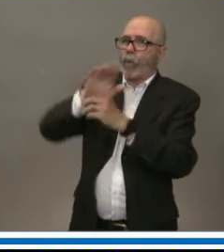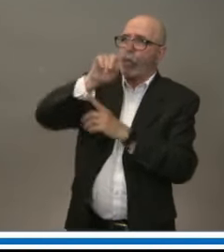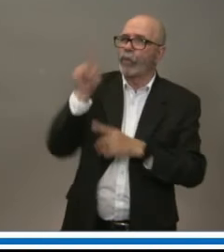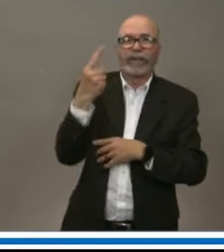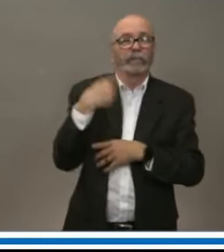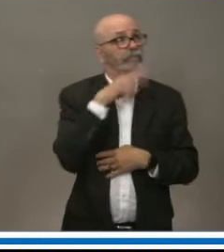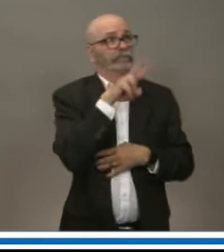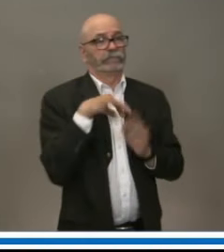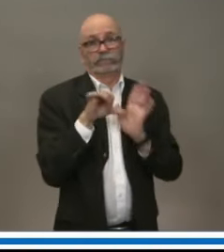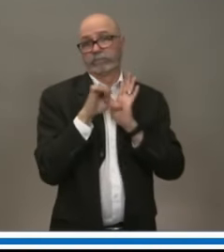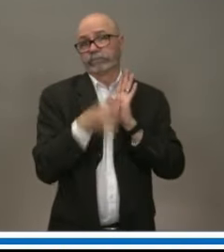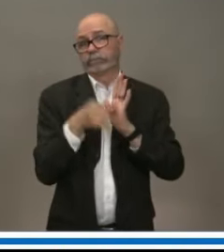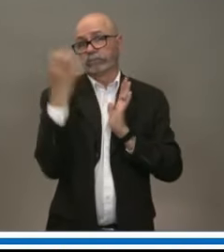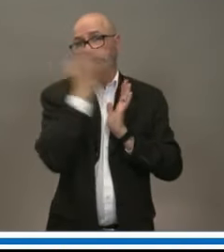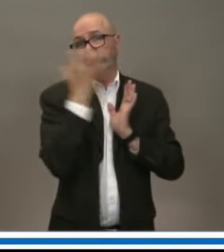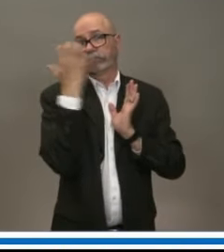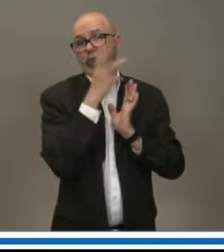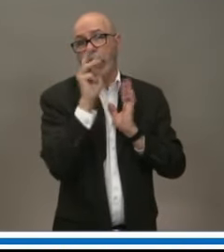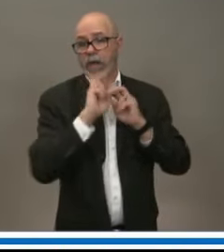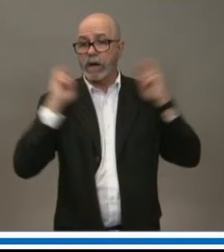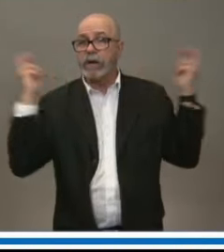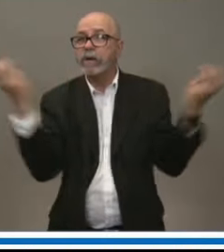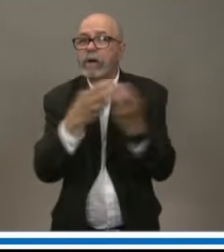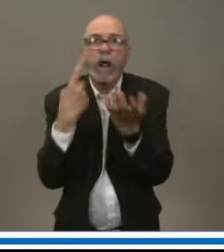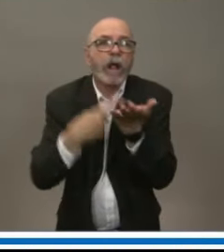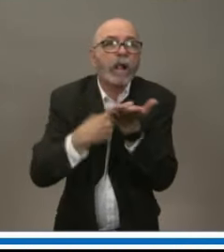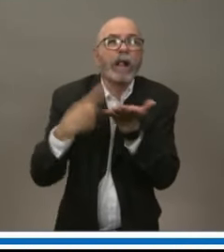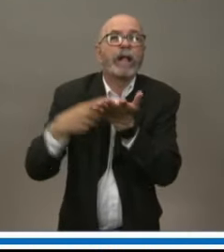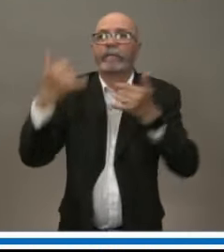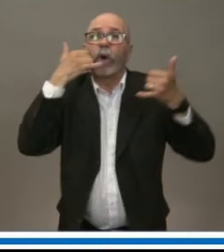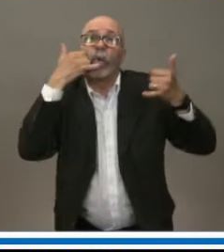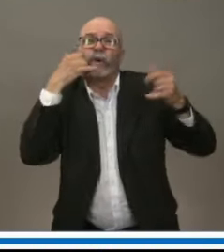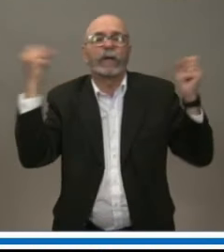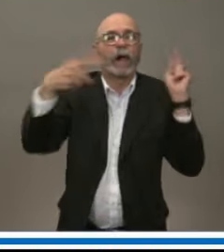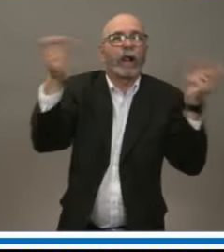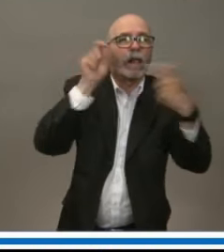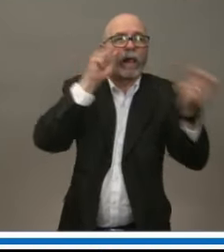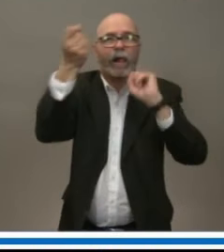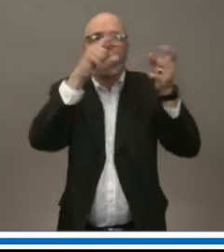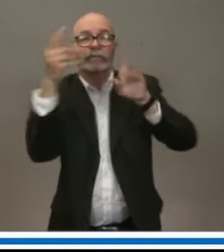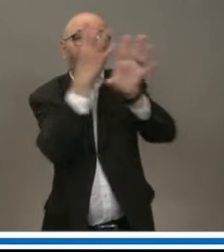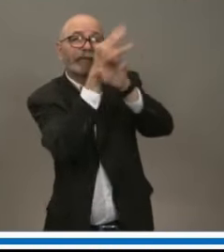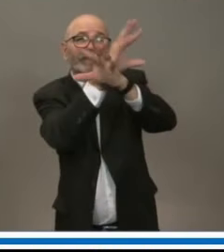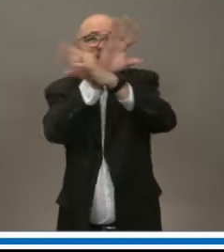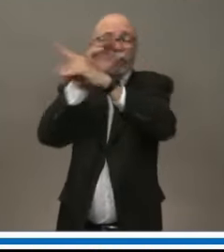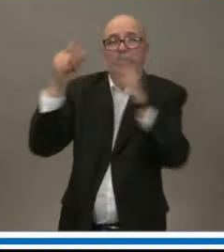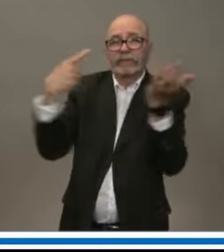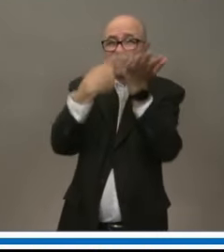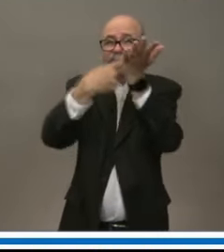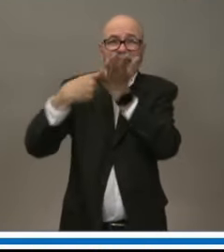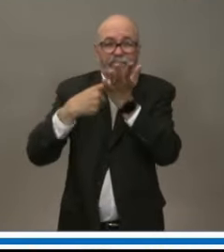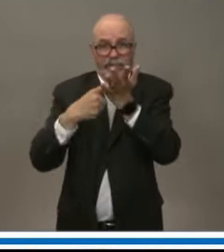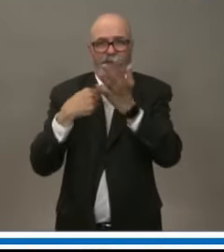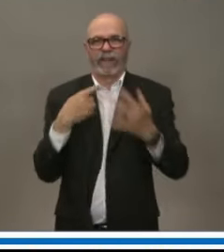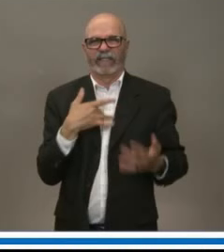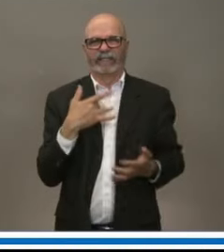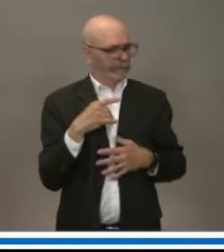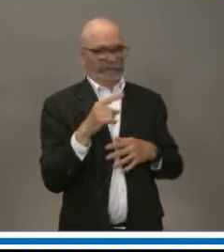sit around the table with people who have set aside, quite frankly, their political differences and focus on what's in the best interests of the